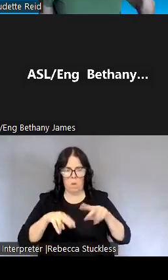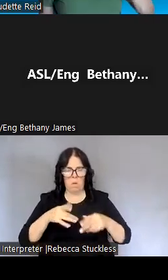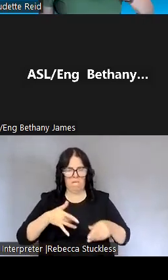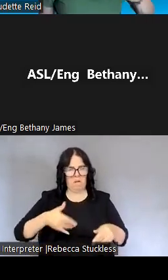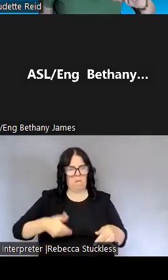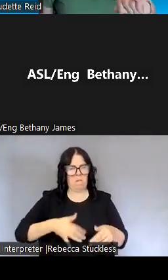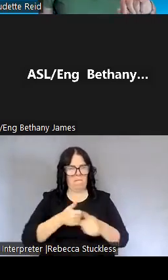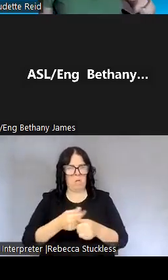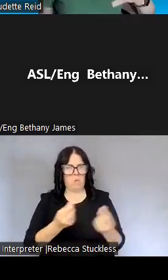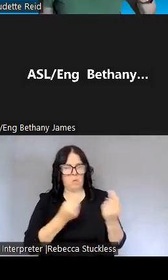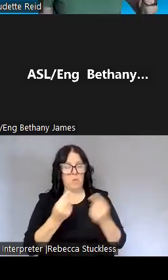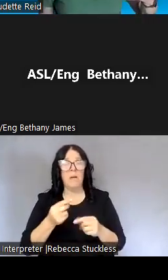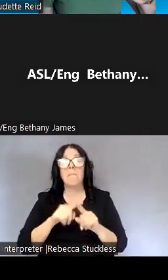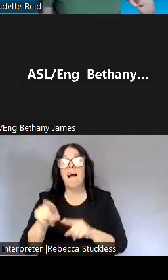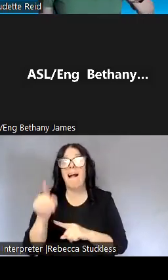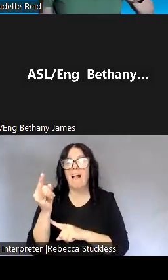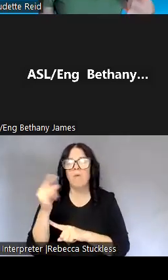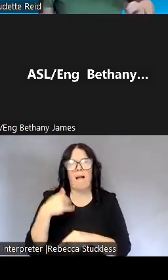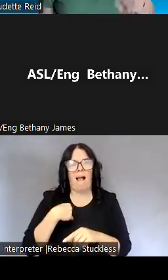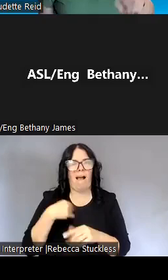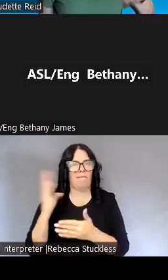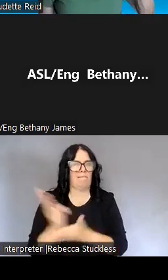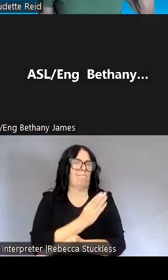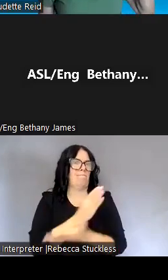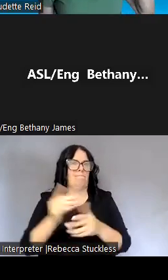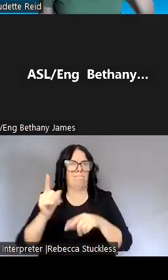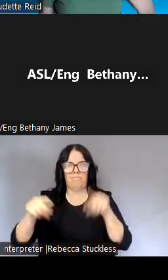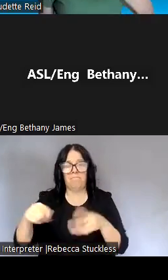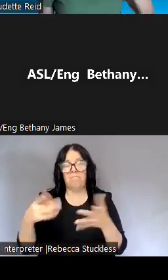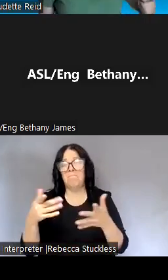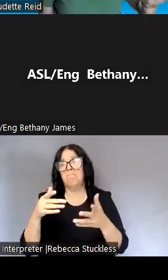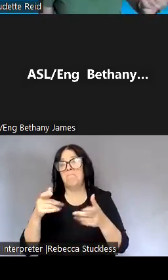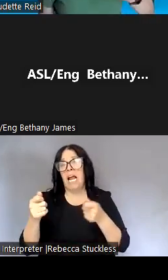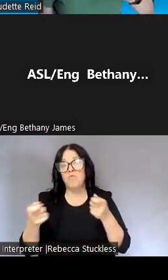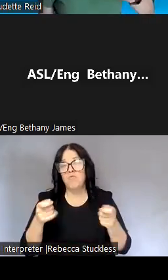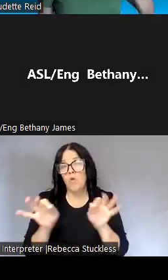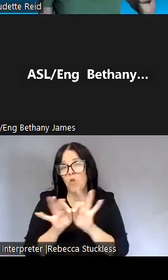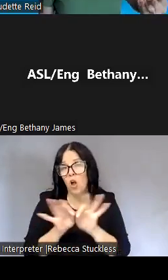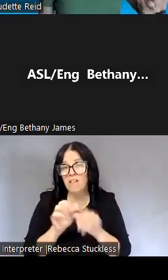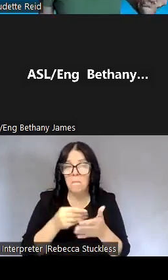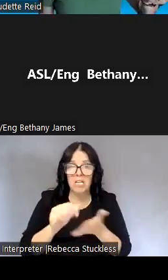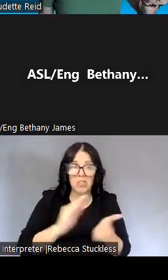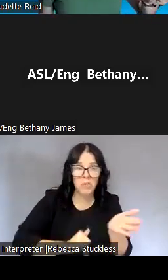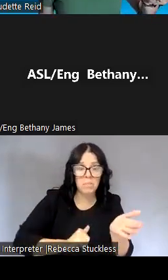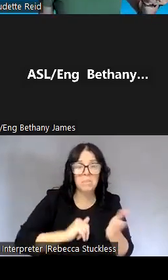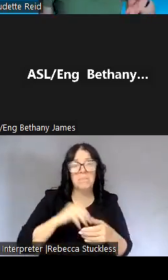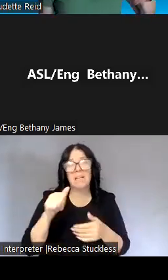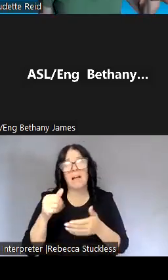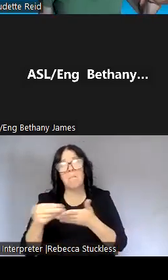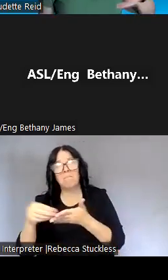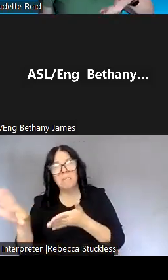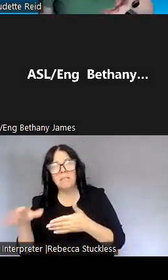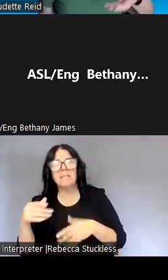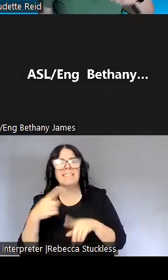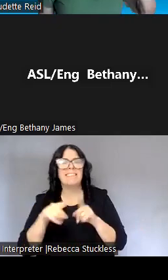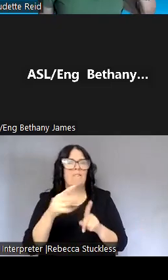phone offers more choices. You get how much you're going to spend, the kind of hardware and software features that are there, and